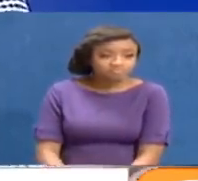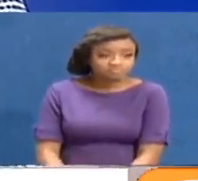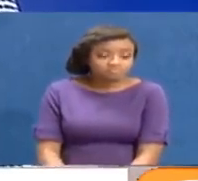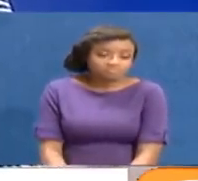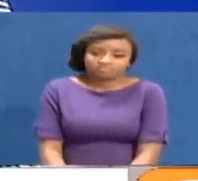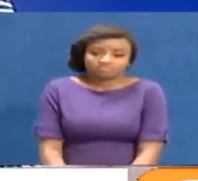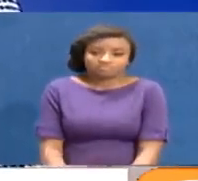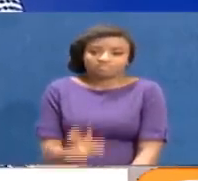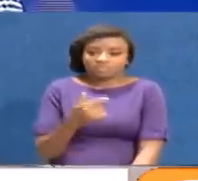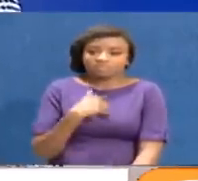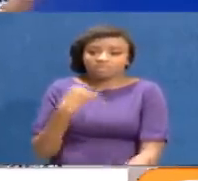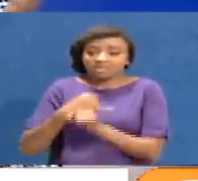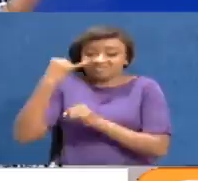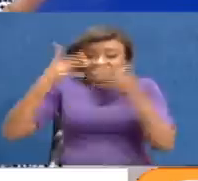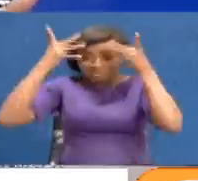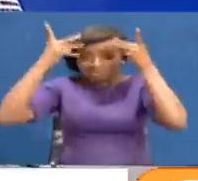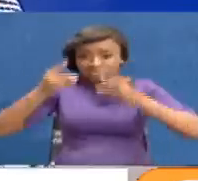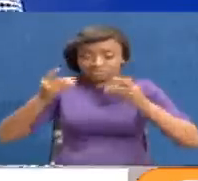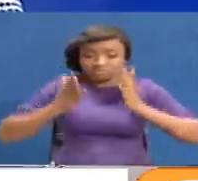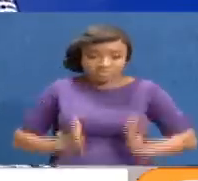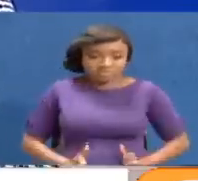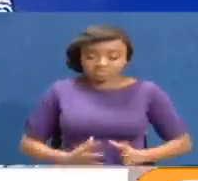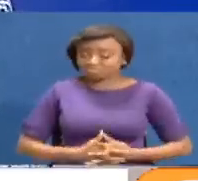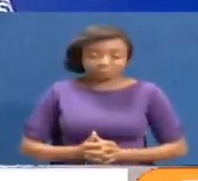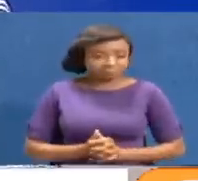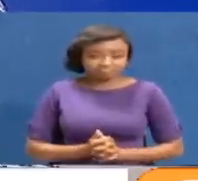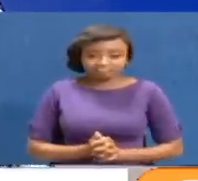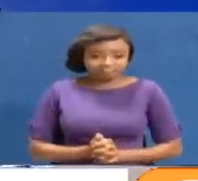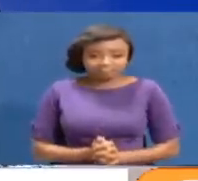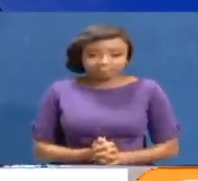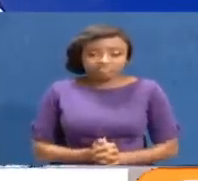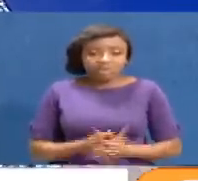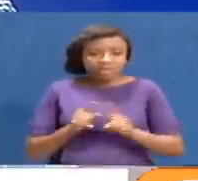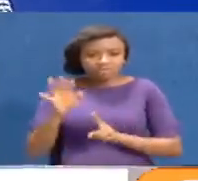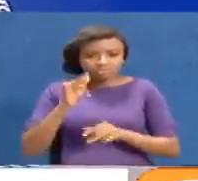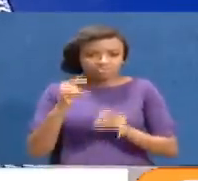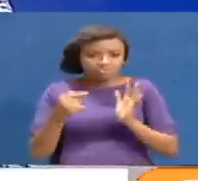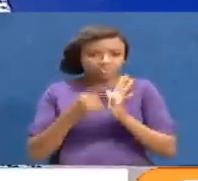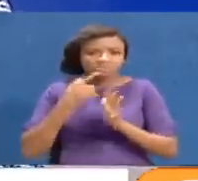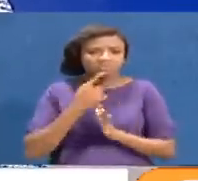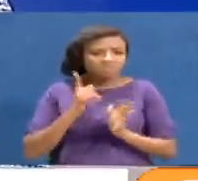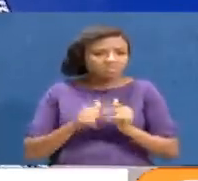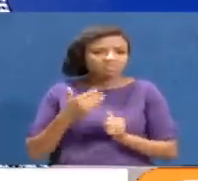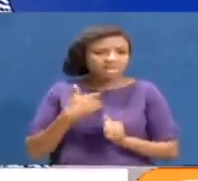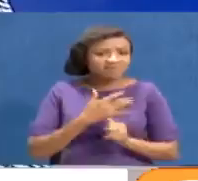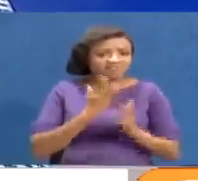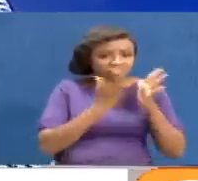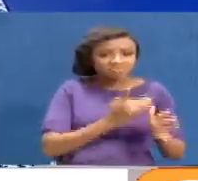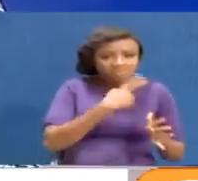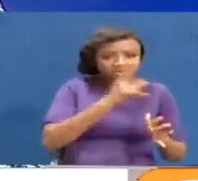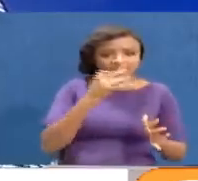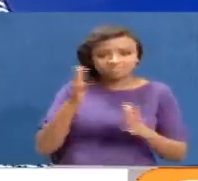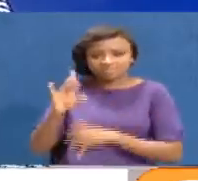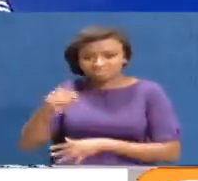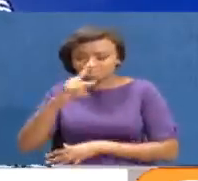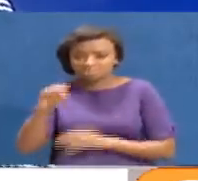I'm not a final decision maker. This is my opinion. Mm-hmm. And I think you said nobody's right, nobody's wrong. Mm-hmm. But in my own opinion, we